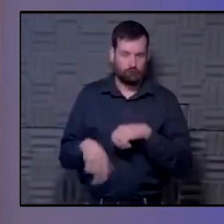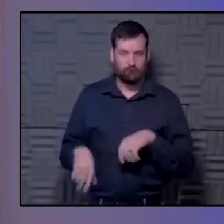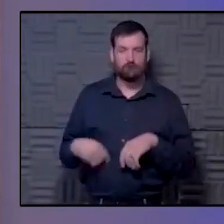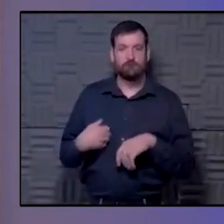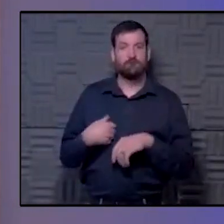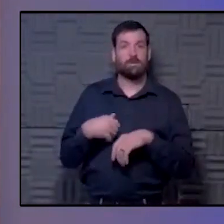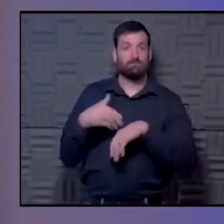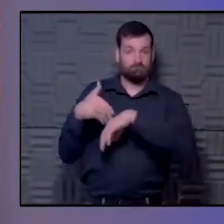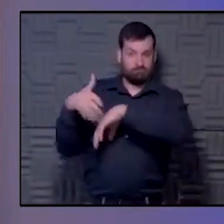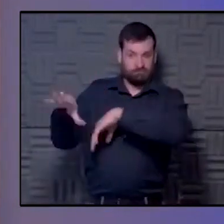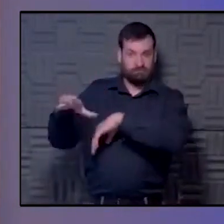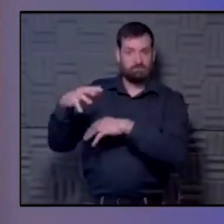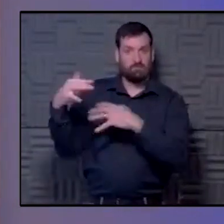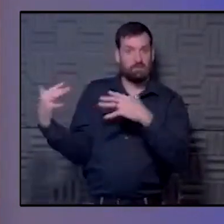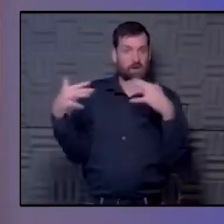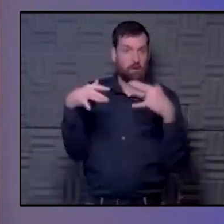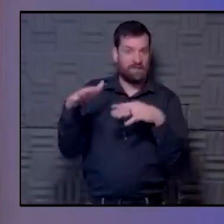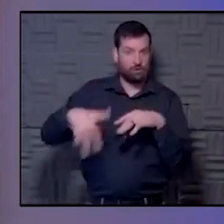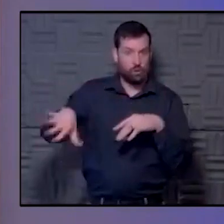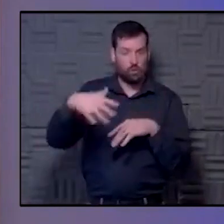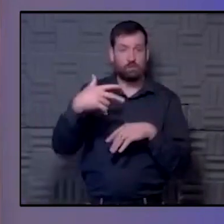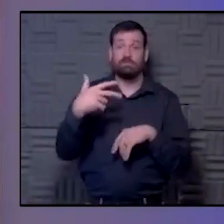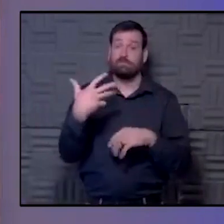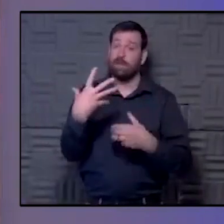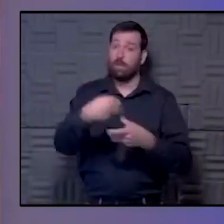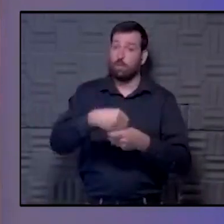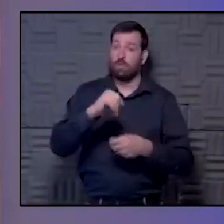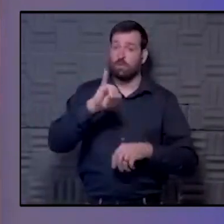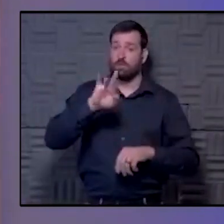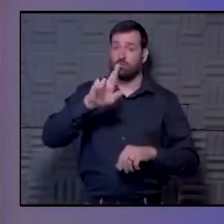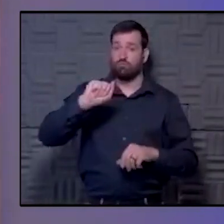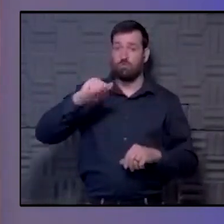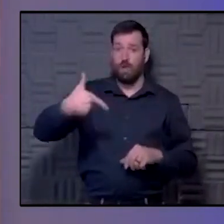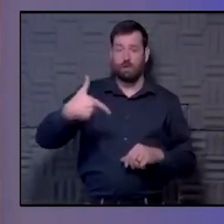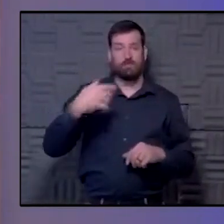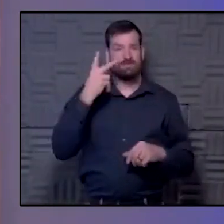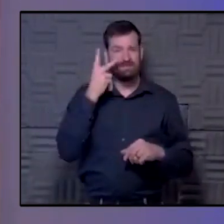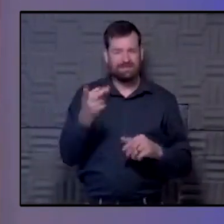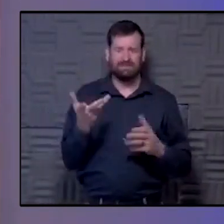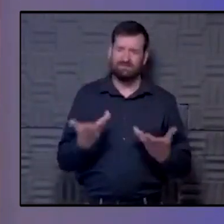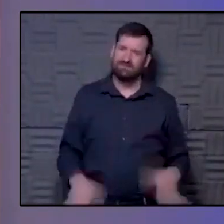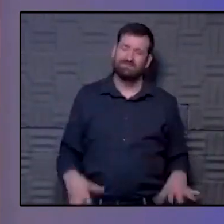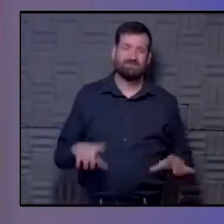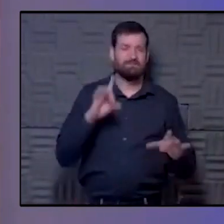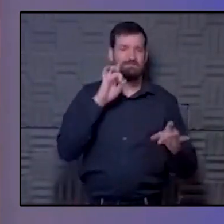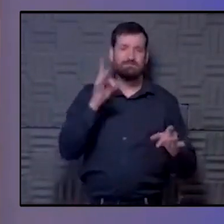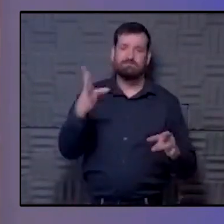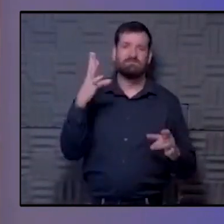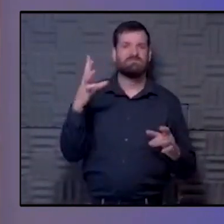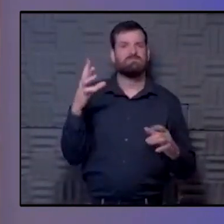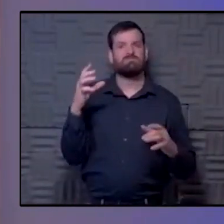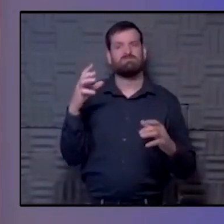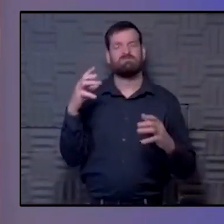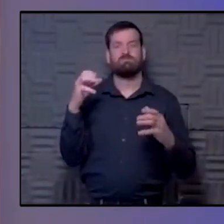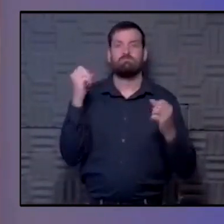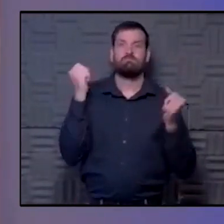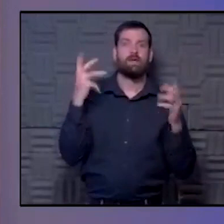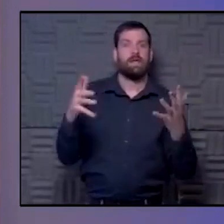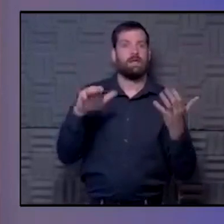times into combat zones, including Iraq, and I've seen the worst of the worst, the mass casualties of wounded